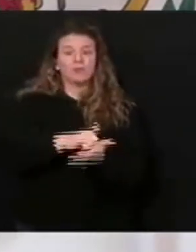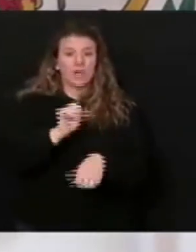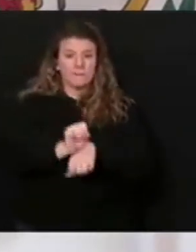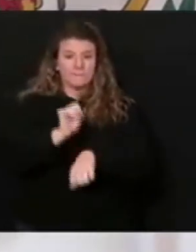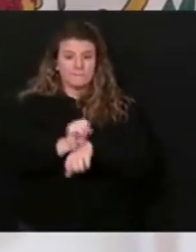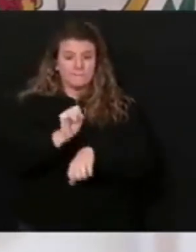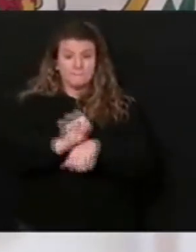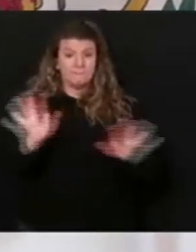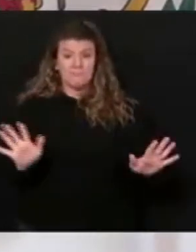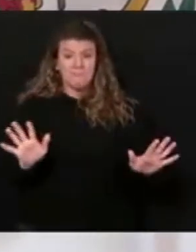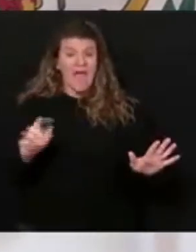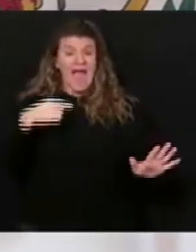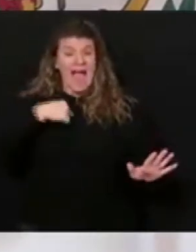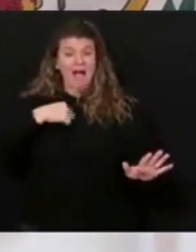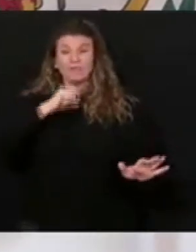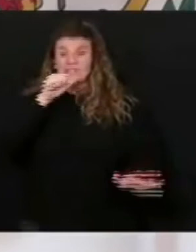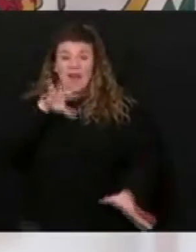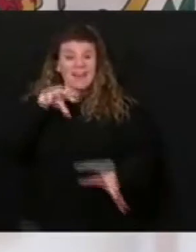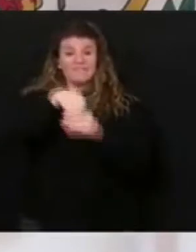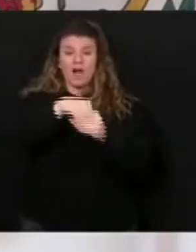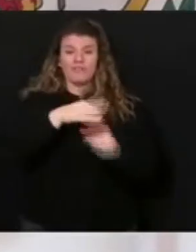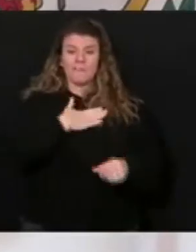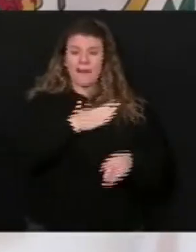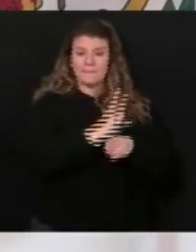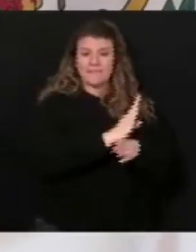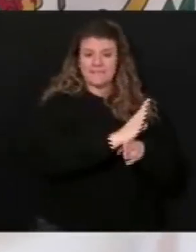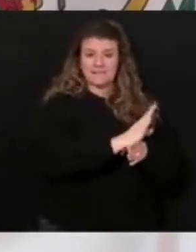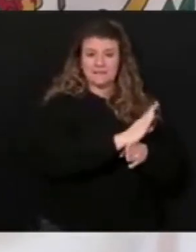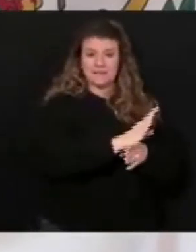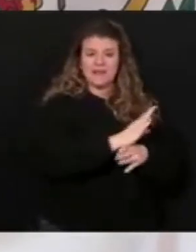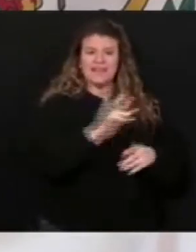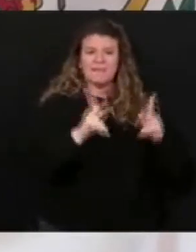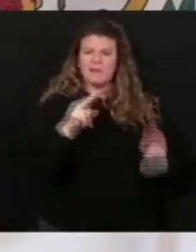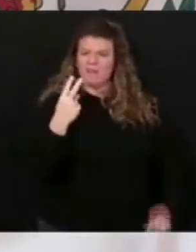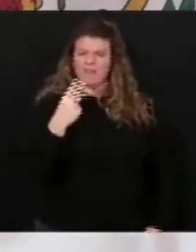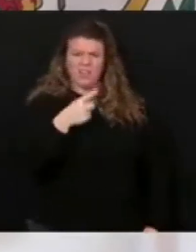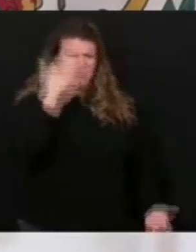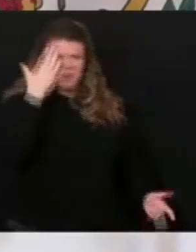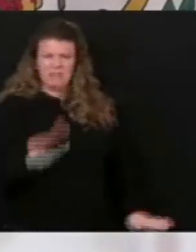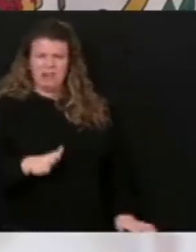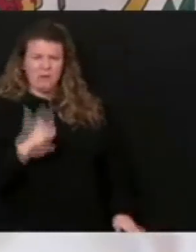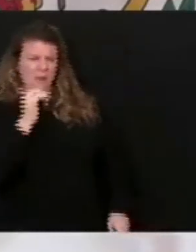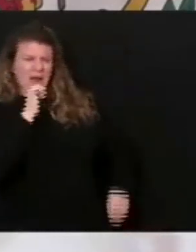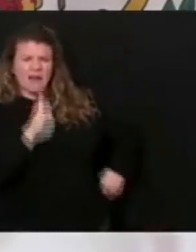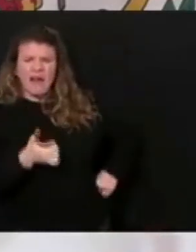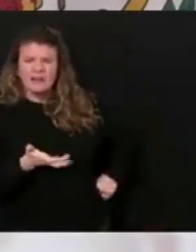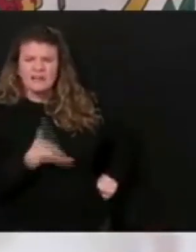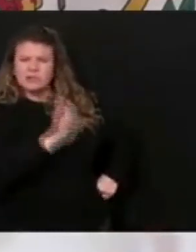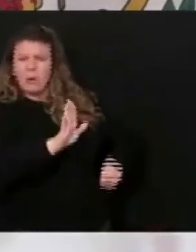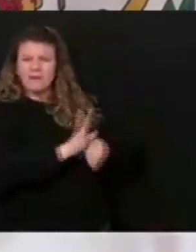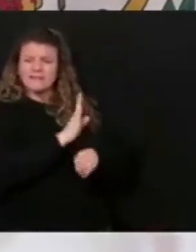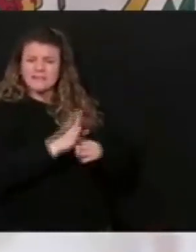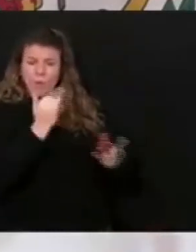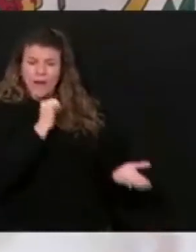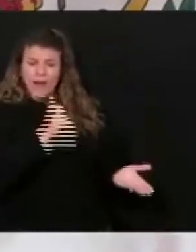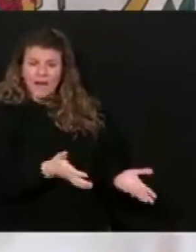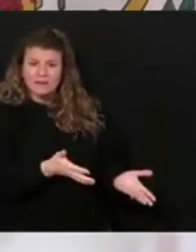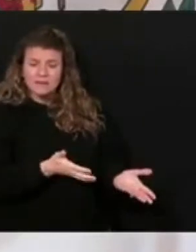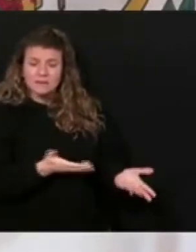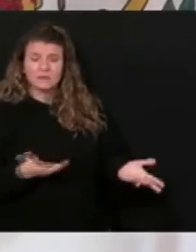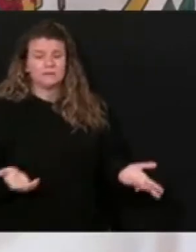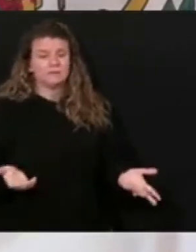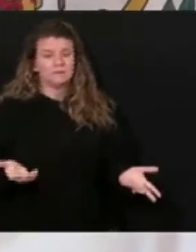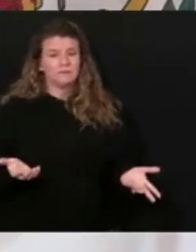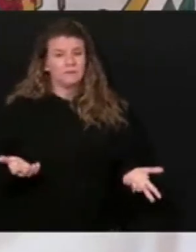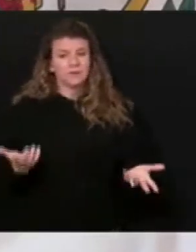I'm having anything to do with the business, and then people say, well, why in the world didn't you know? You know, this is like, I mean, what's the difference with